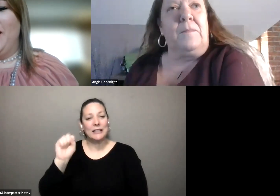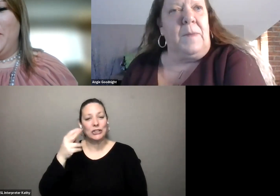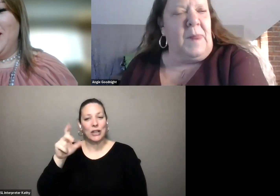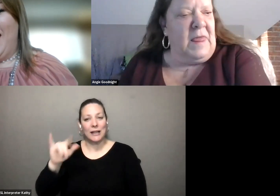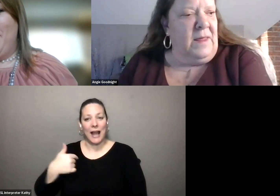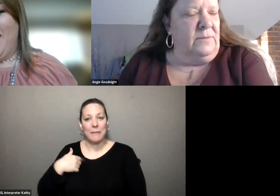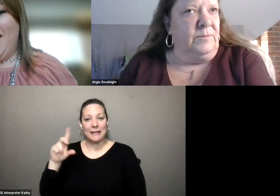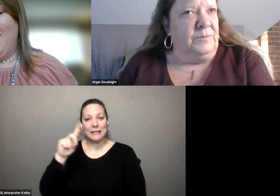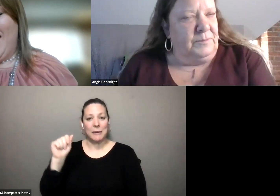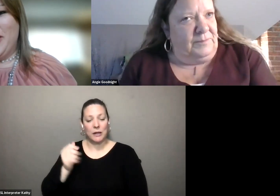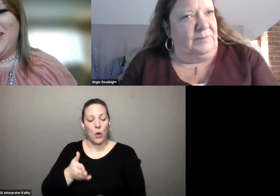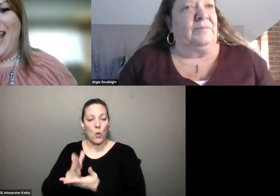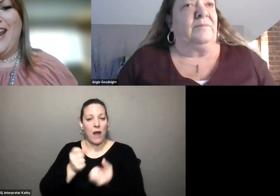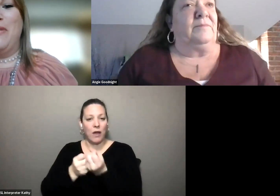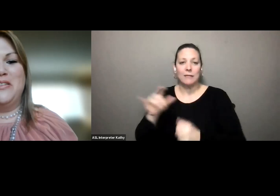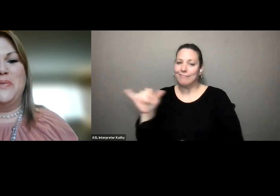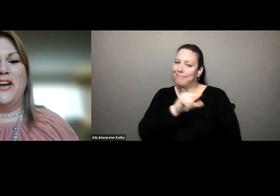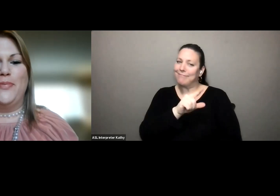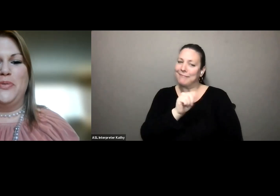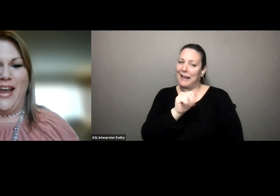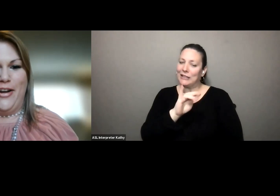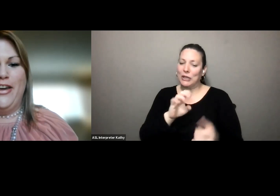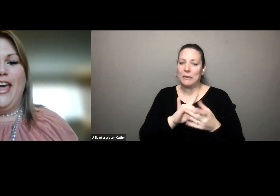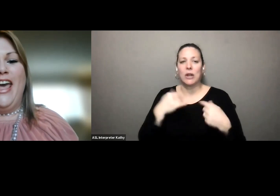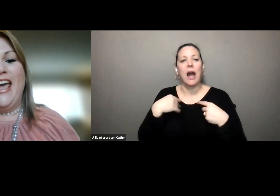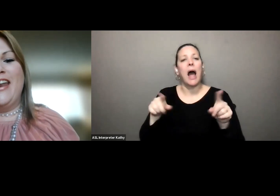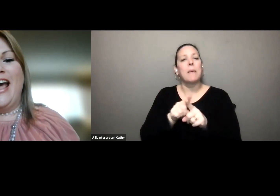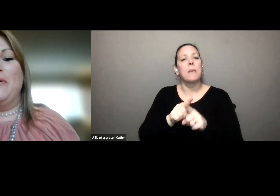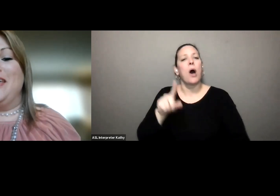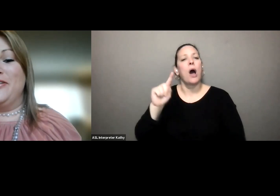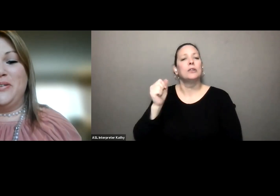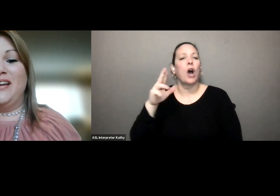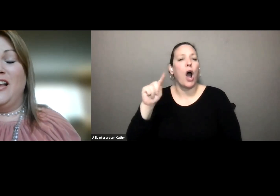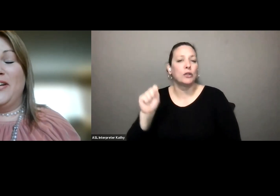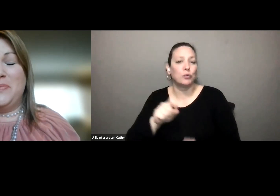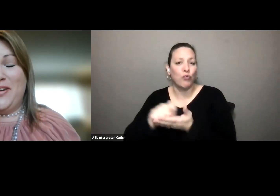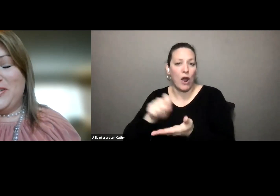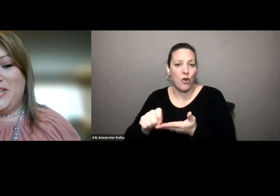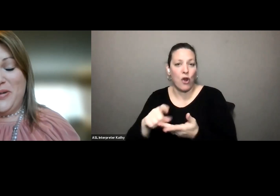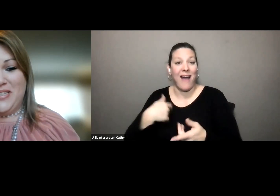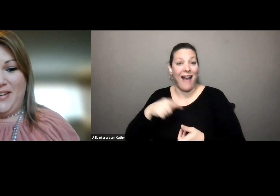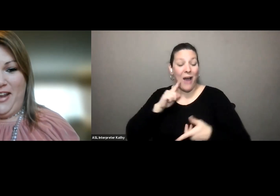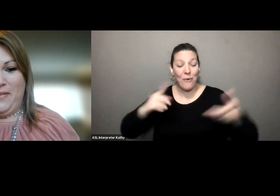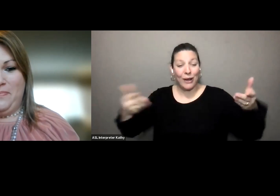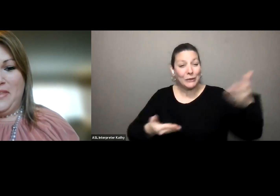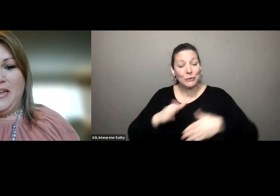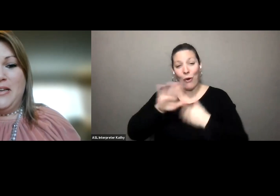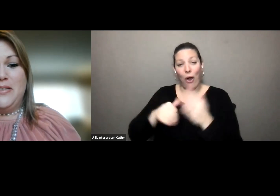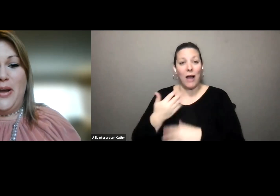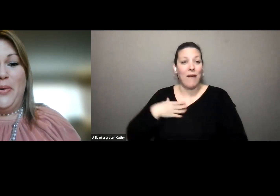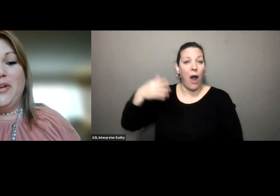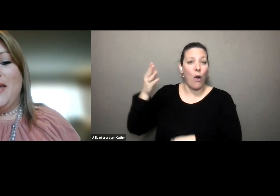a disability rights advocate like angie said and i'm also a tarps rider and i will be introducing all of our speakers to you this evening